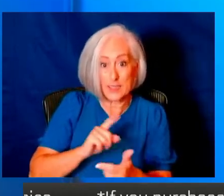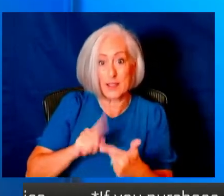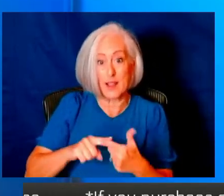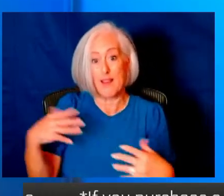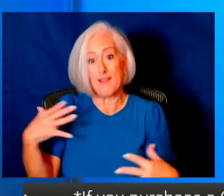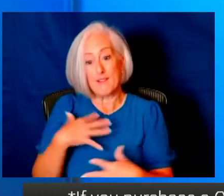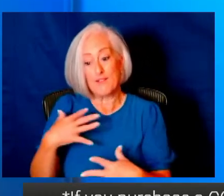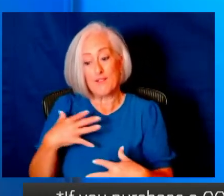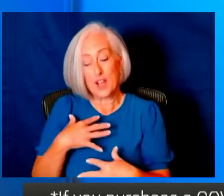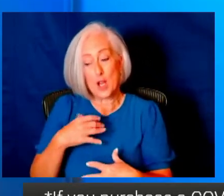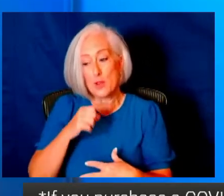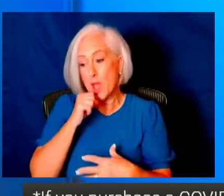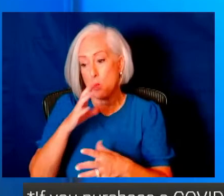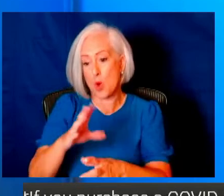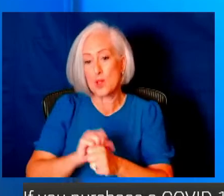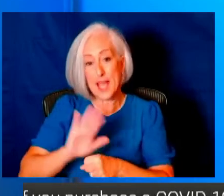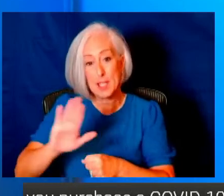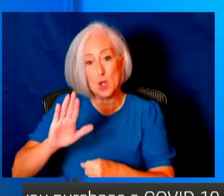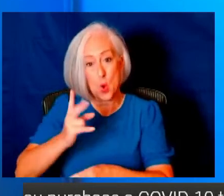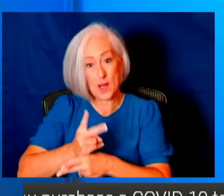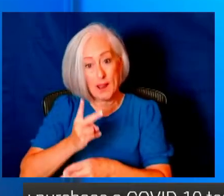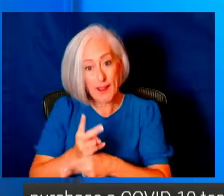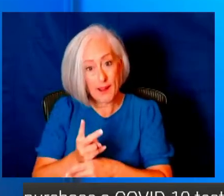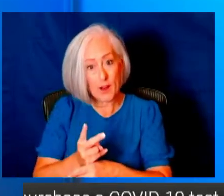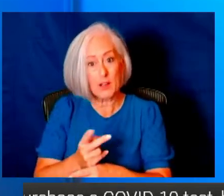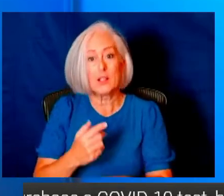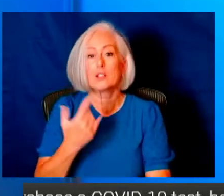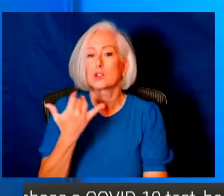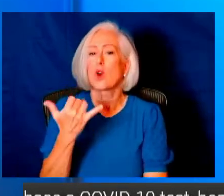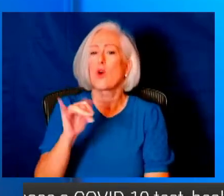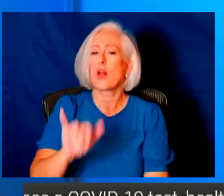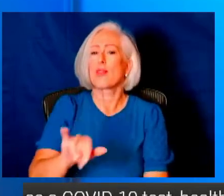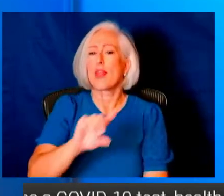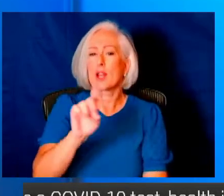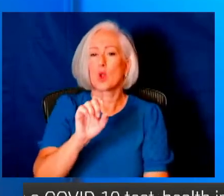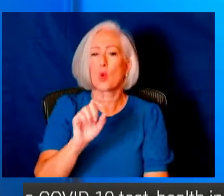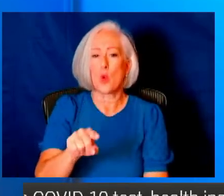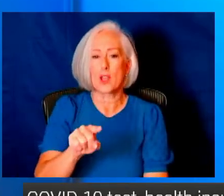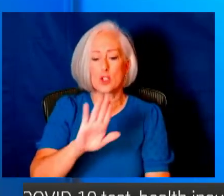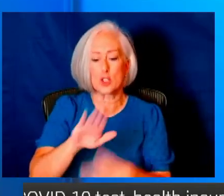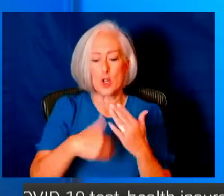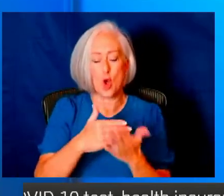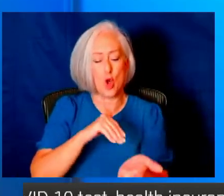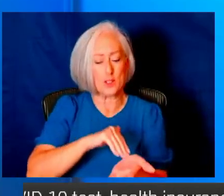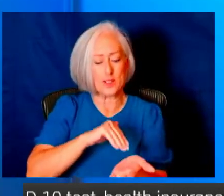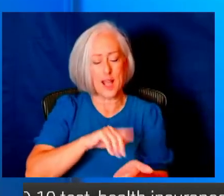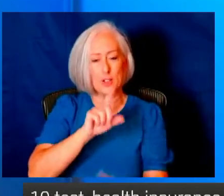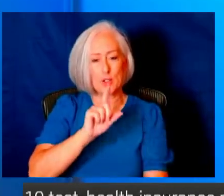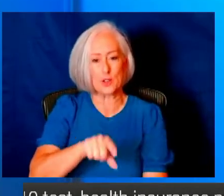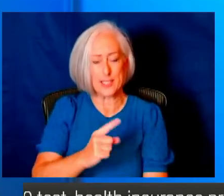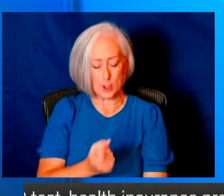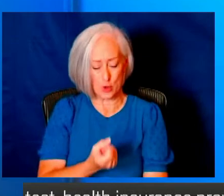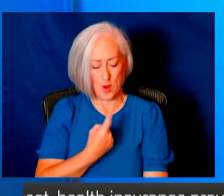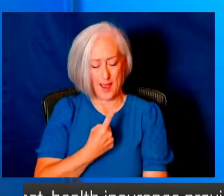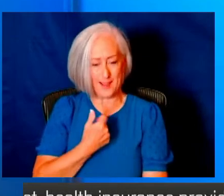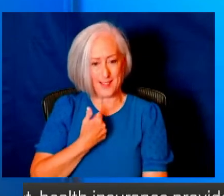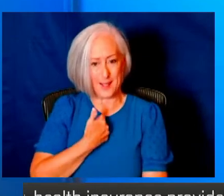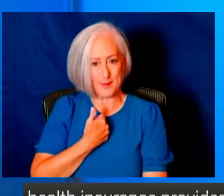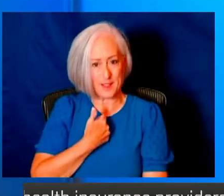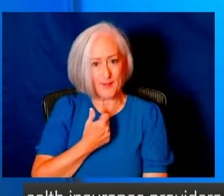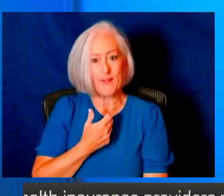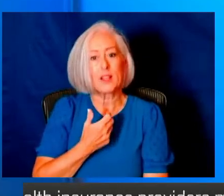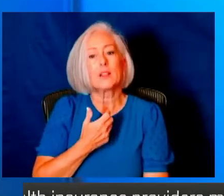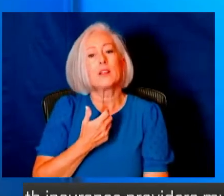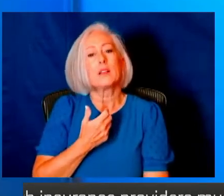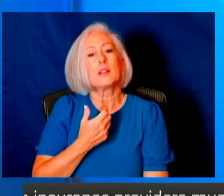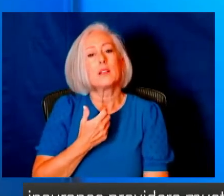won't receive your care? So I think one question that all physicians should ask themselves if they have this same type of bias is